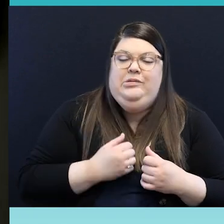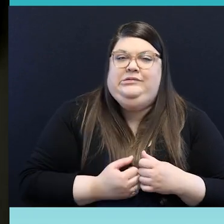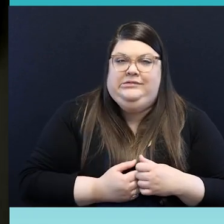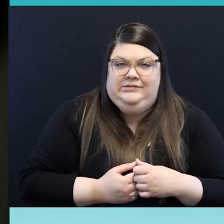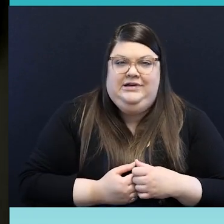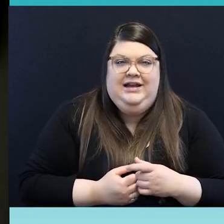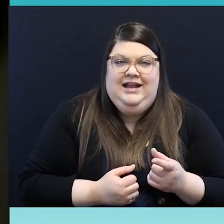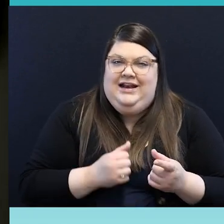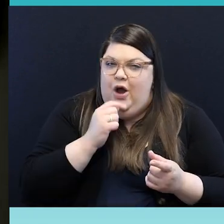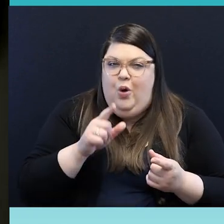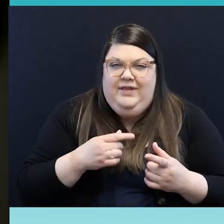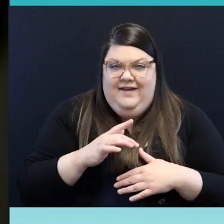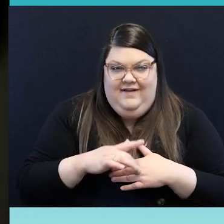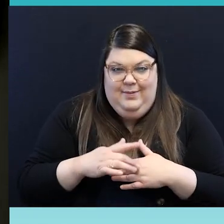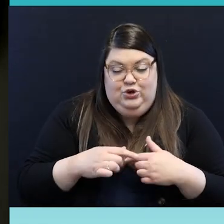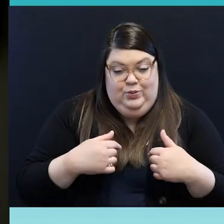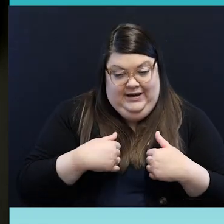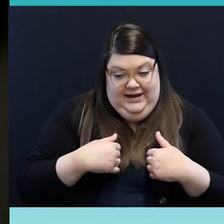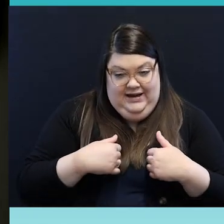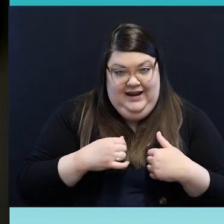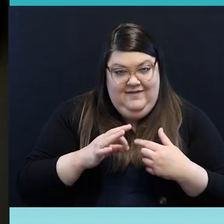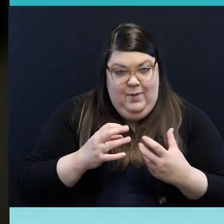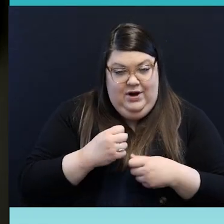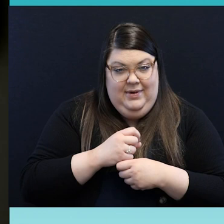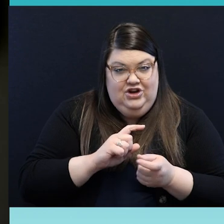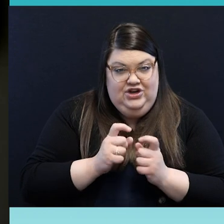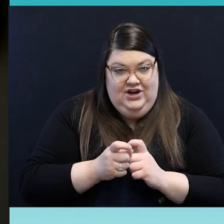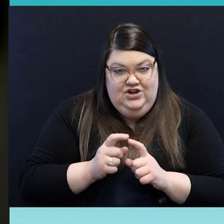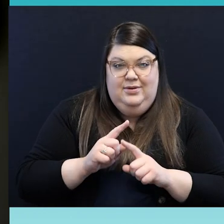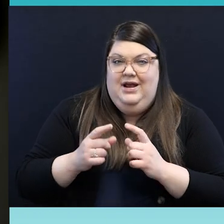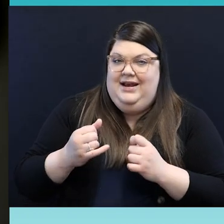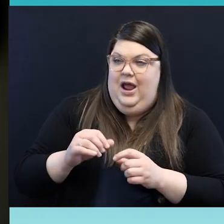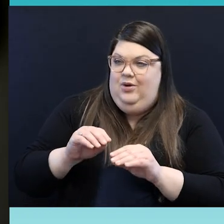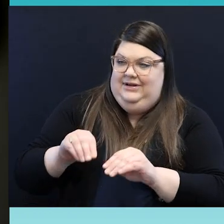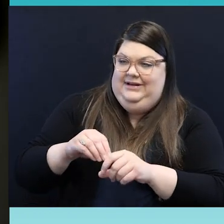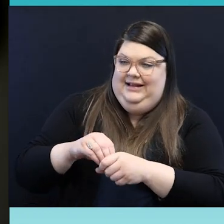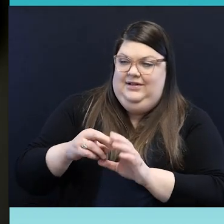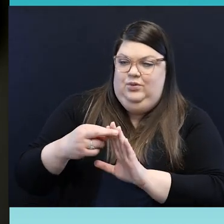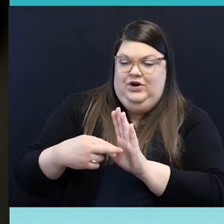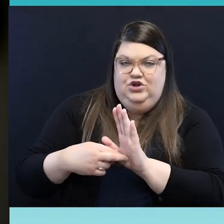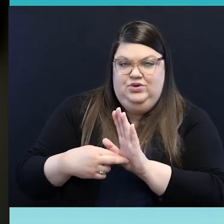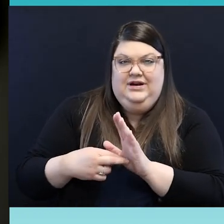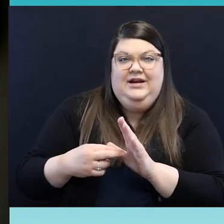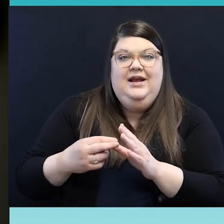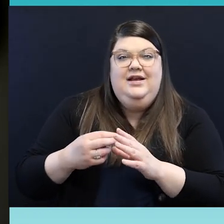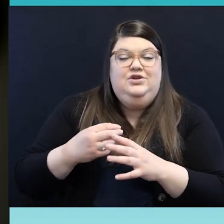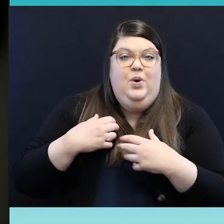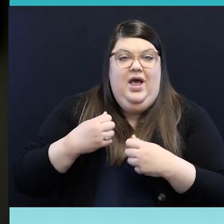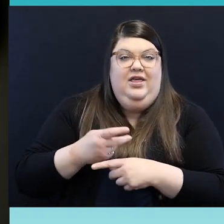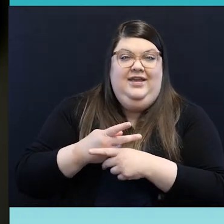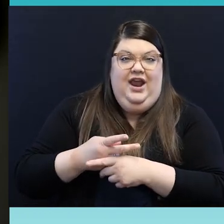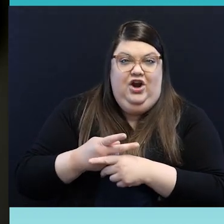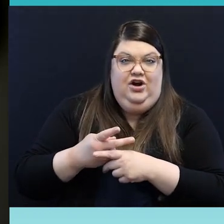those documents are not only available to me if I ever want to make changes, but they're available to both my healthcare agents and my